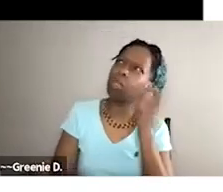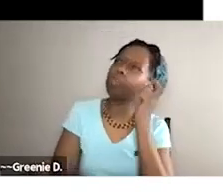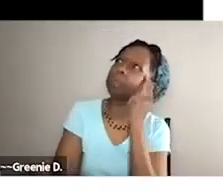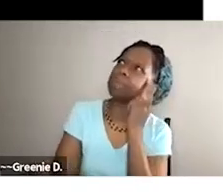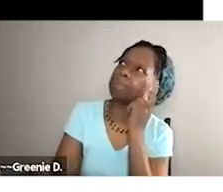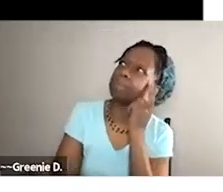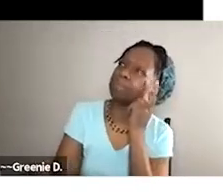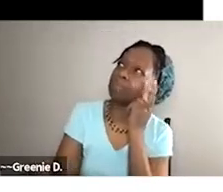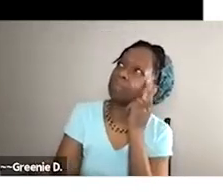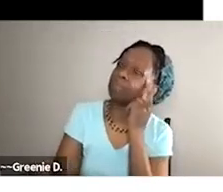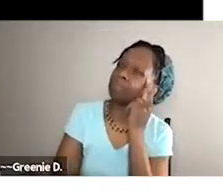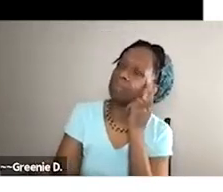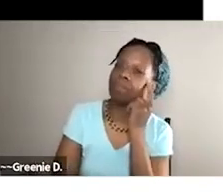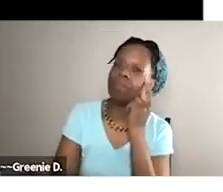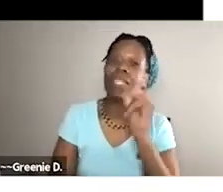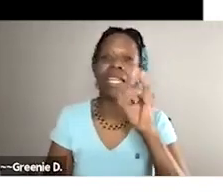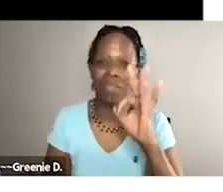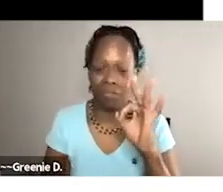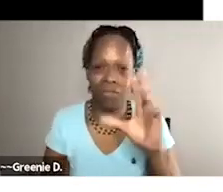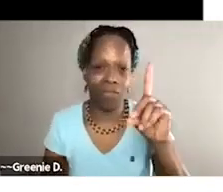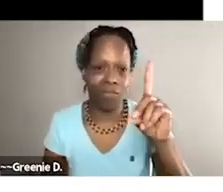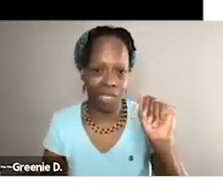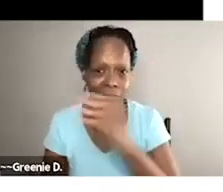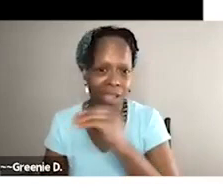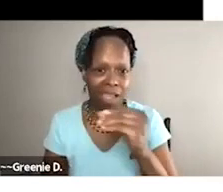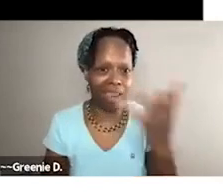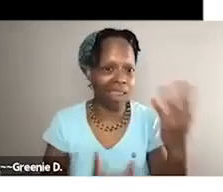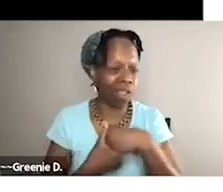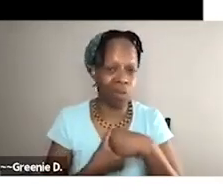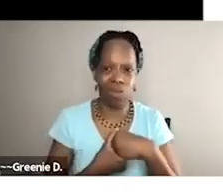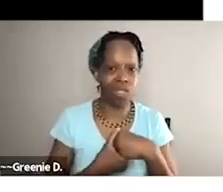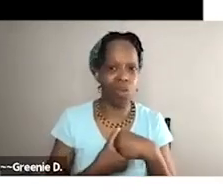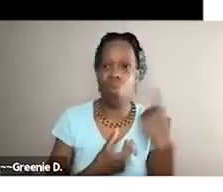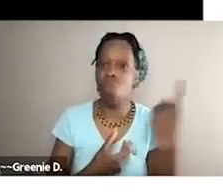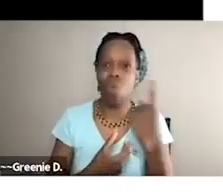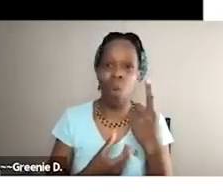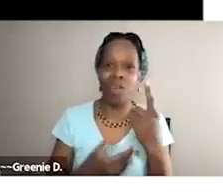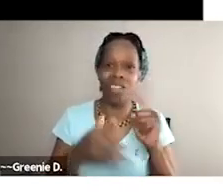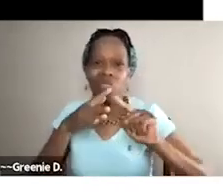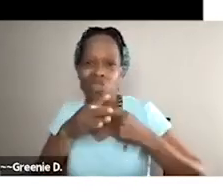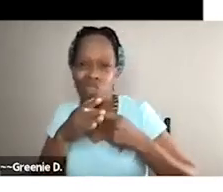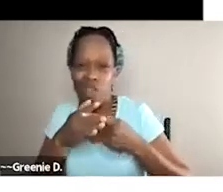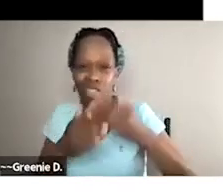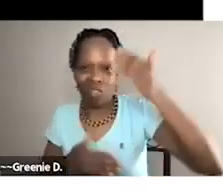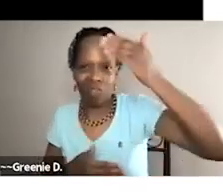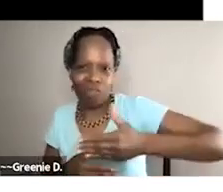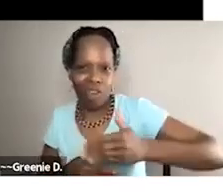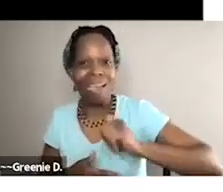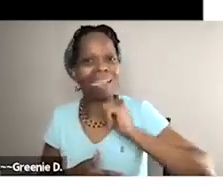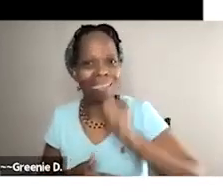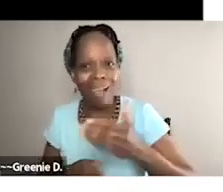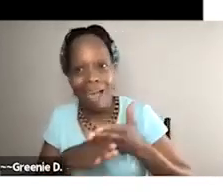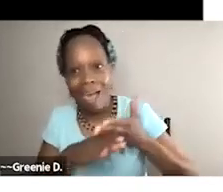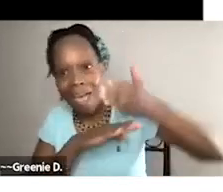world would be if disability and inclusion were always at the forefront, not an afterthought.